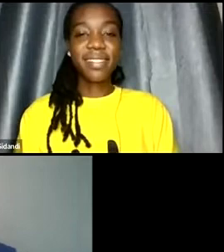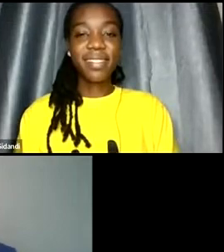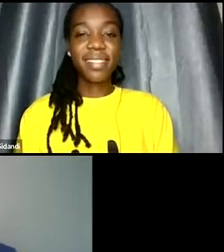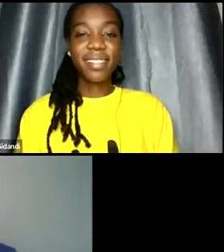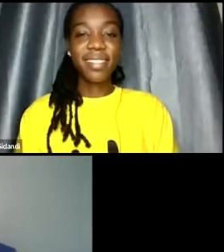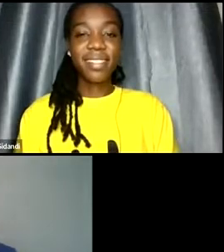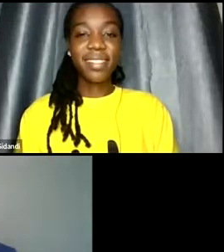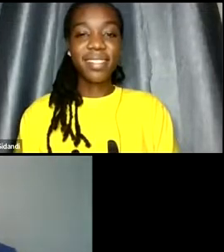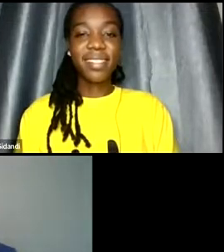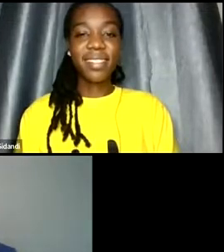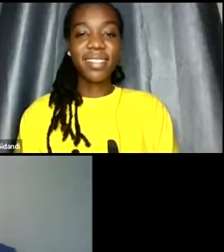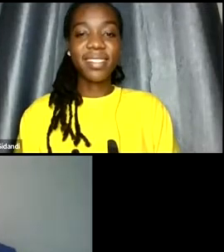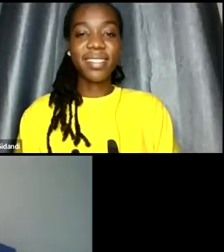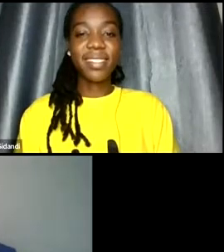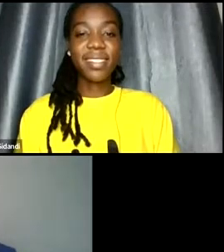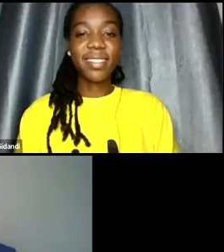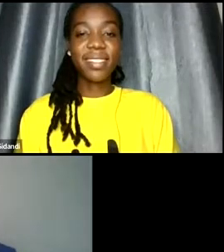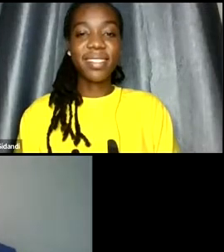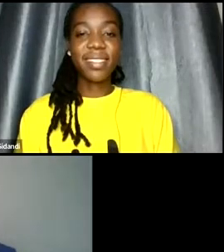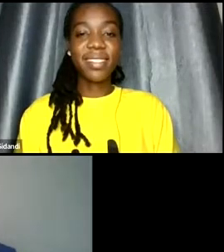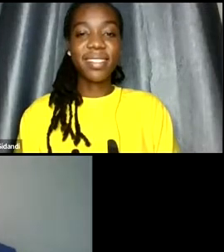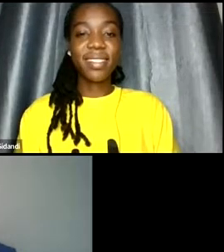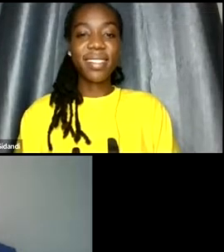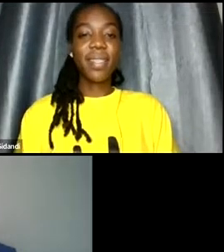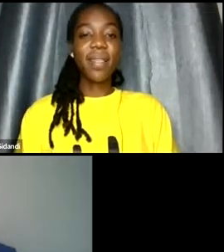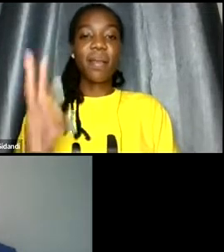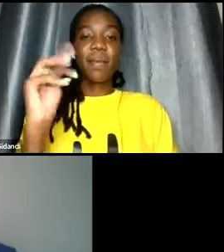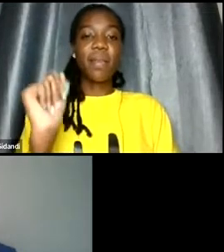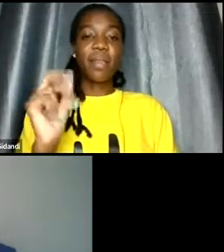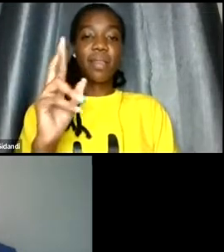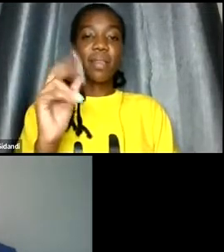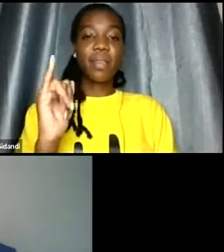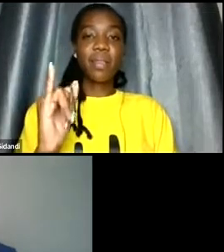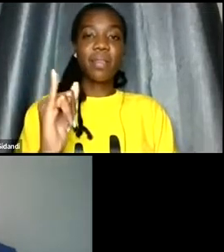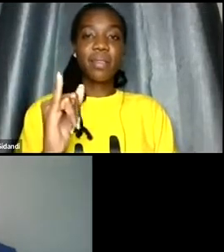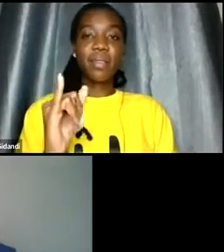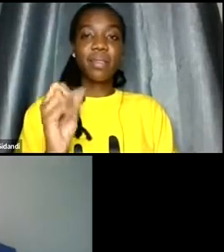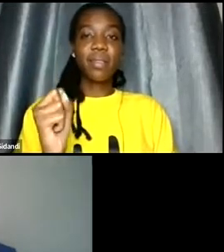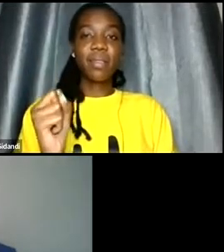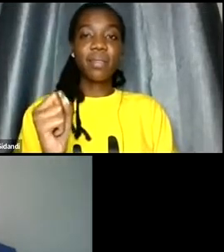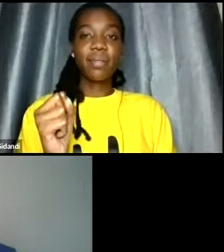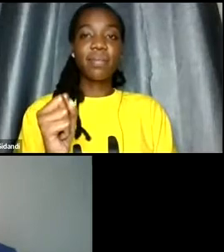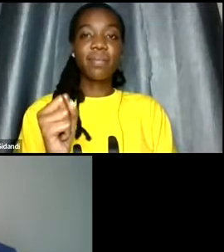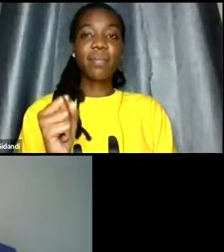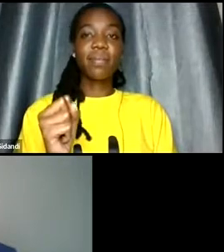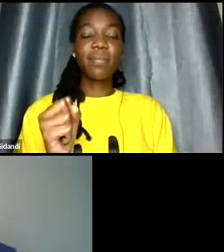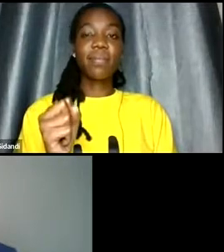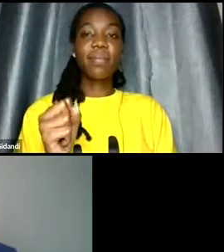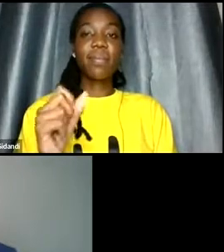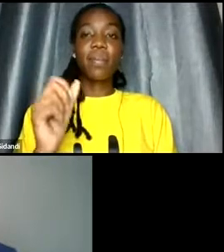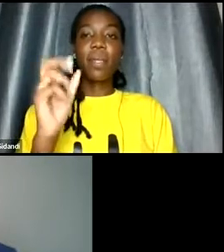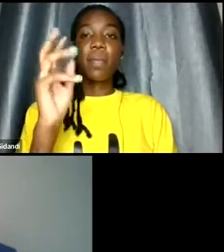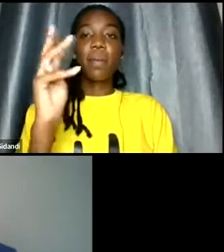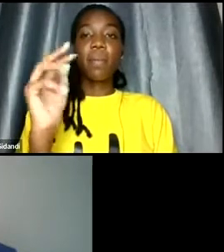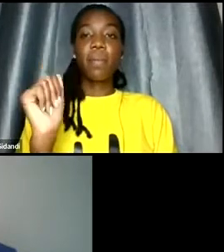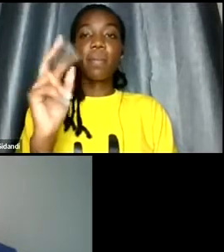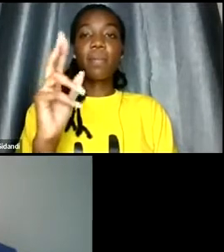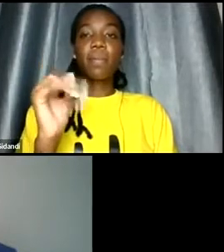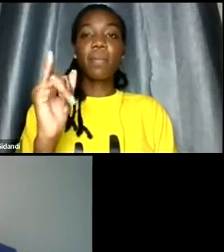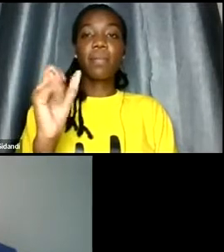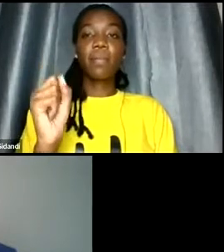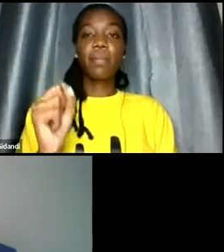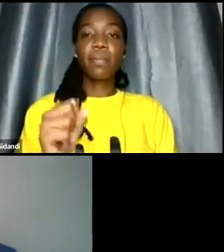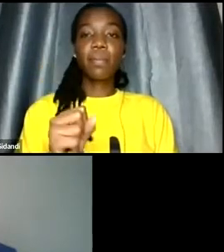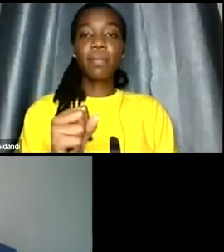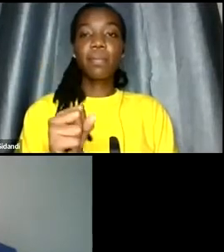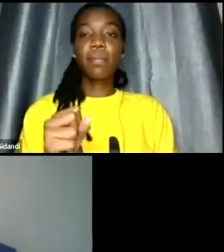So where are we? Maurice Ailey, I hope I got your name correct. Maurice Ailey, your hand